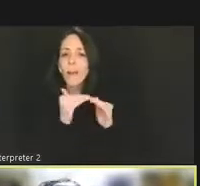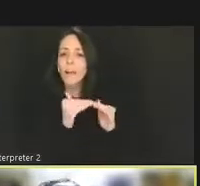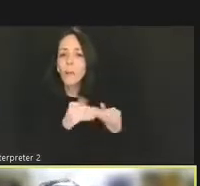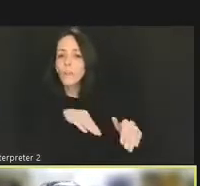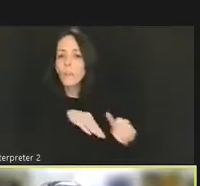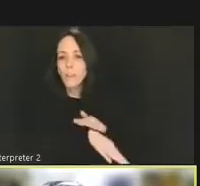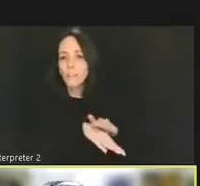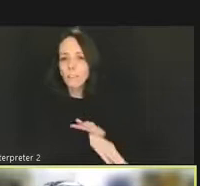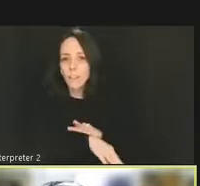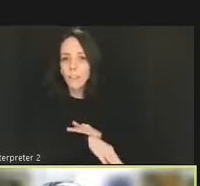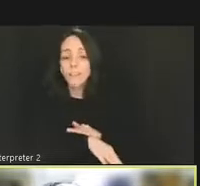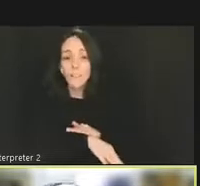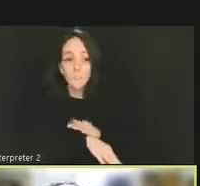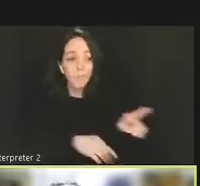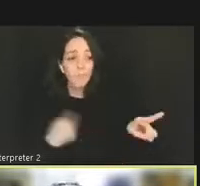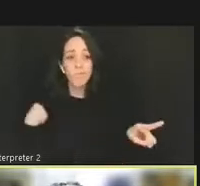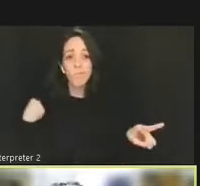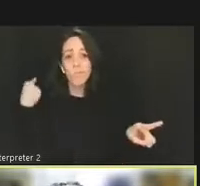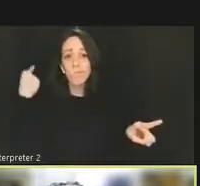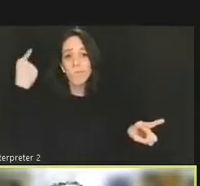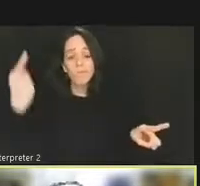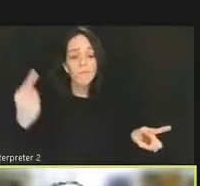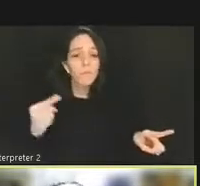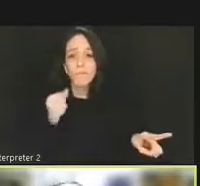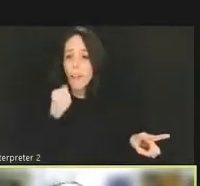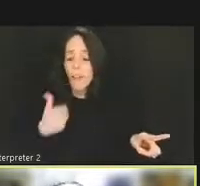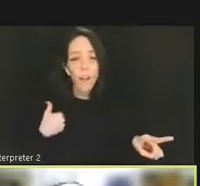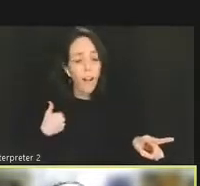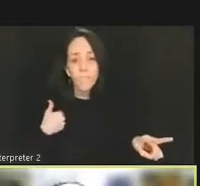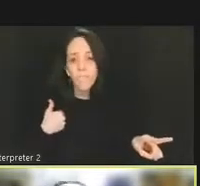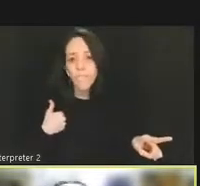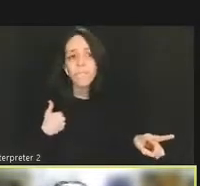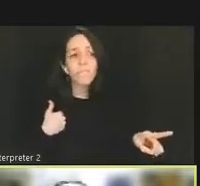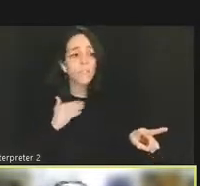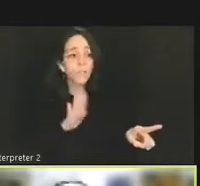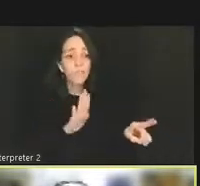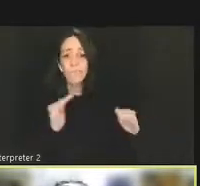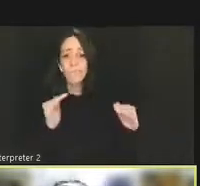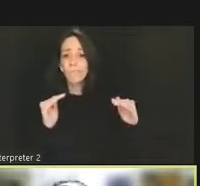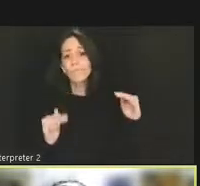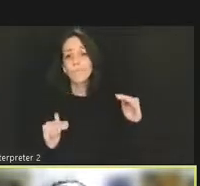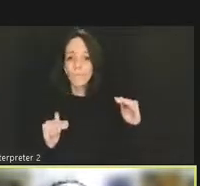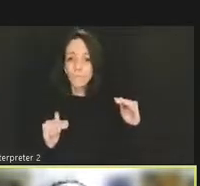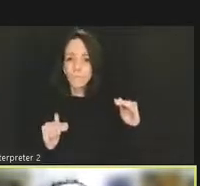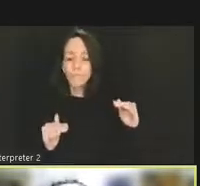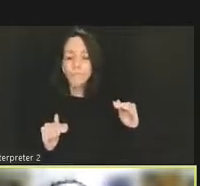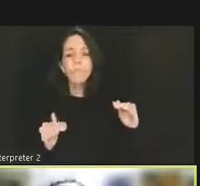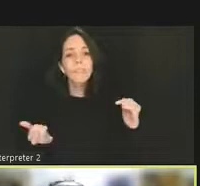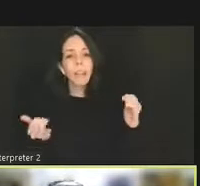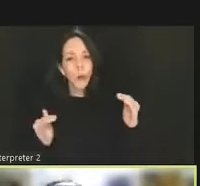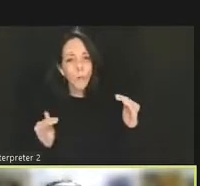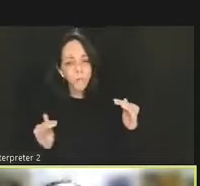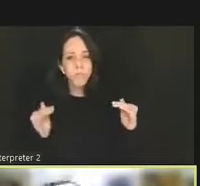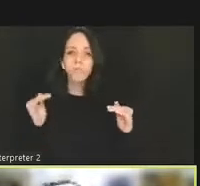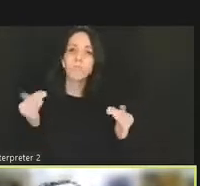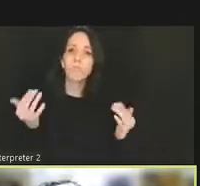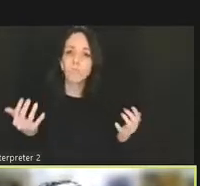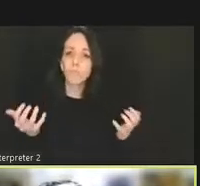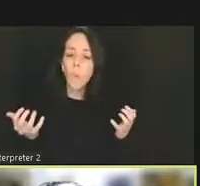years. And when we think about how do we invest internally in our workforce and